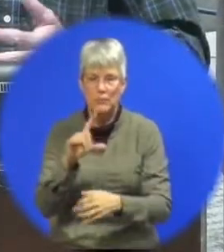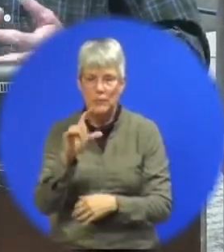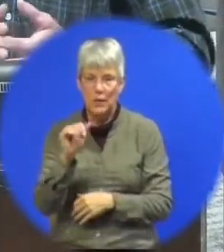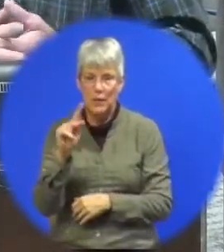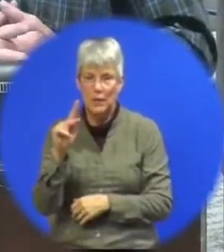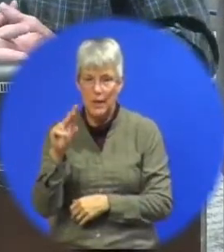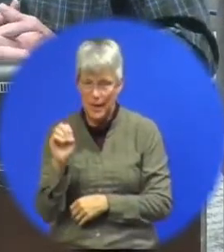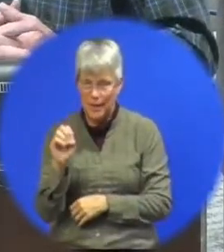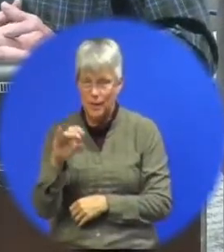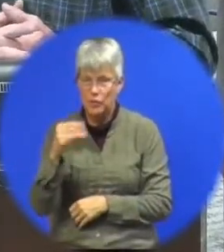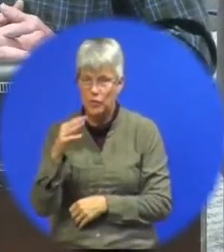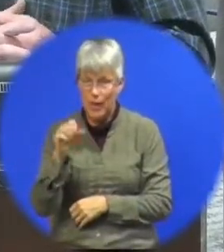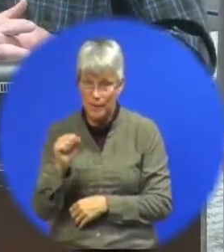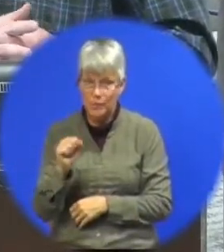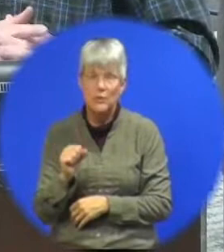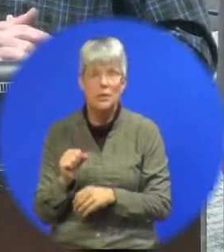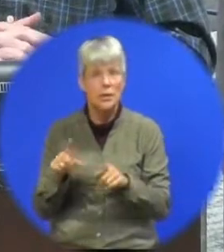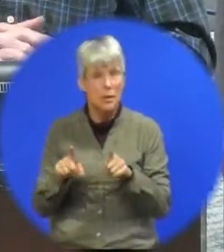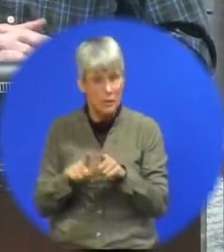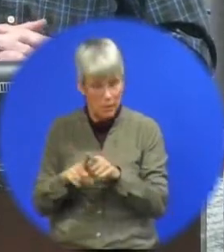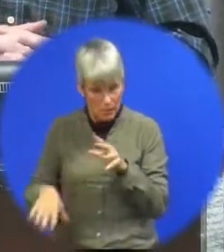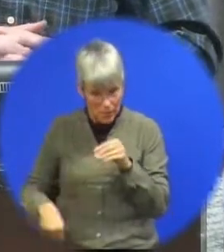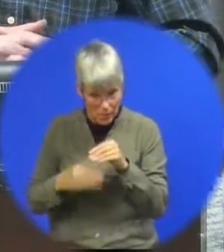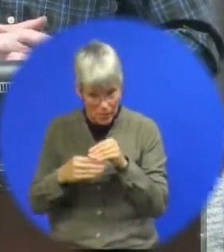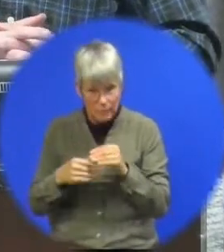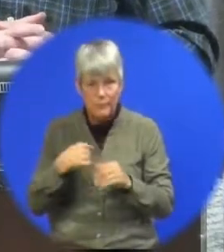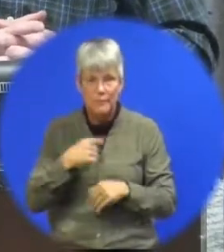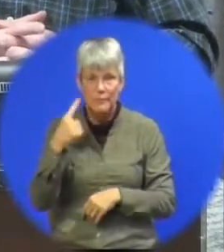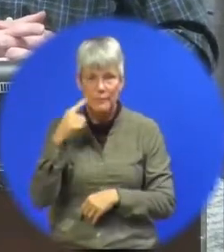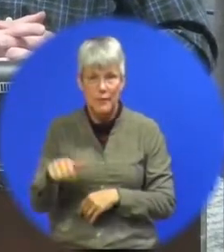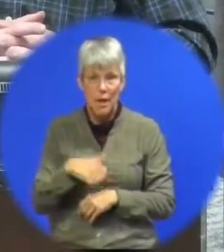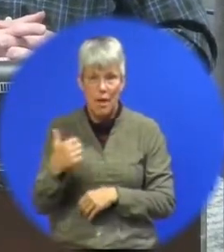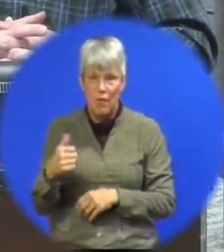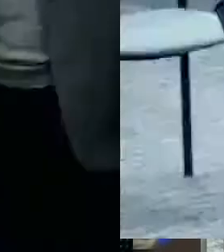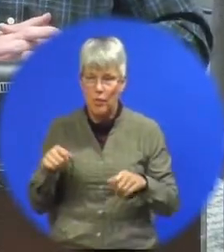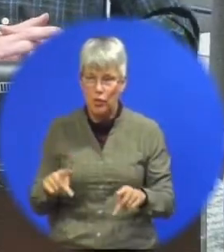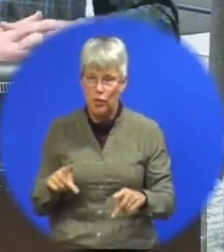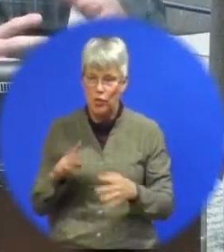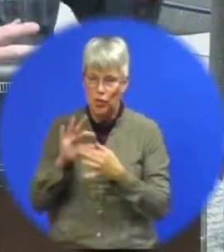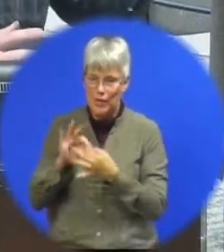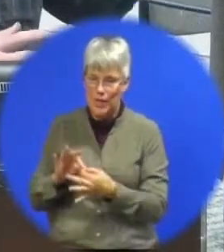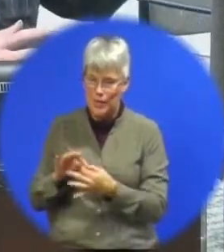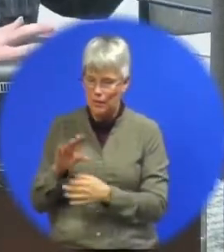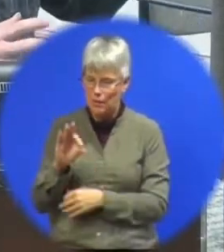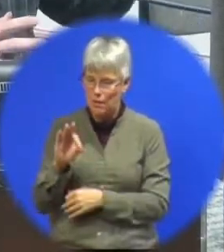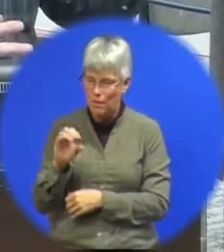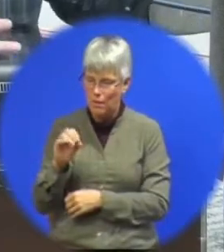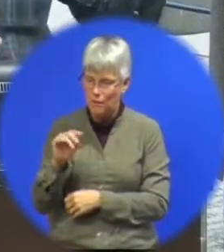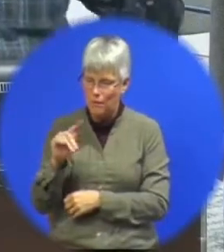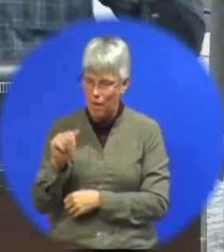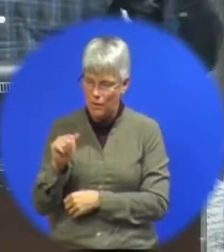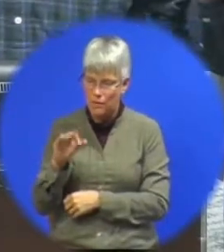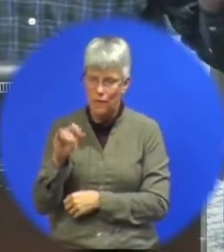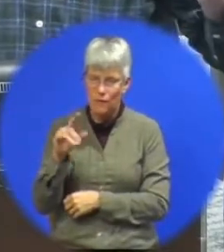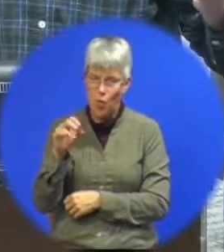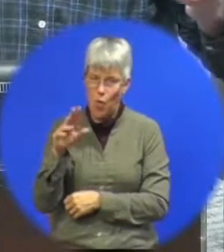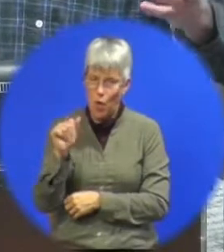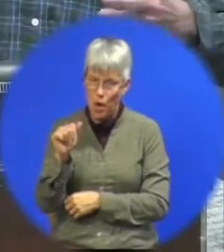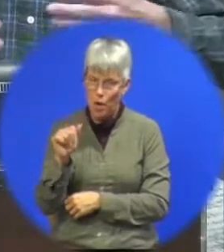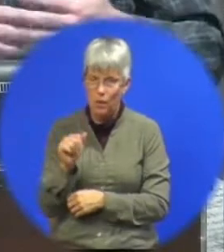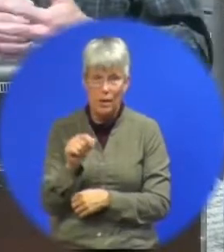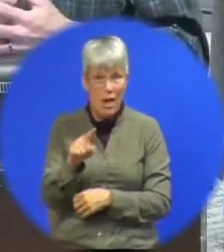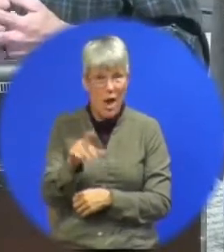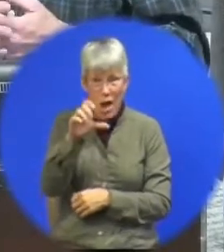that, I think that there are other opportunities to connect the Fauna Flora State Trail. I mean, 100 miles or so of trail is